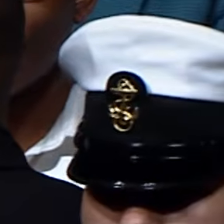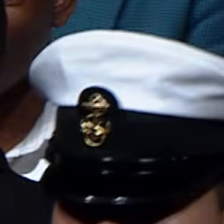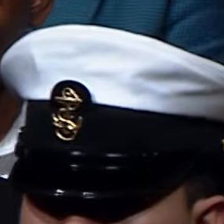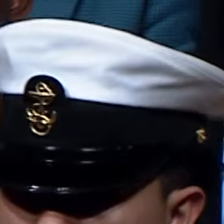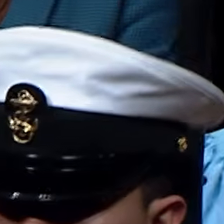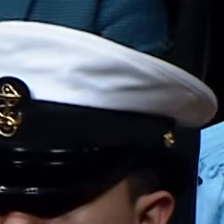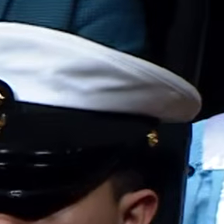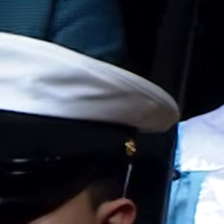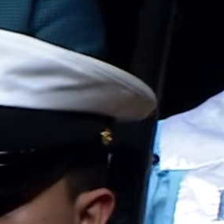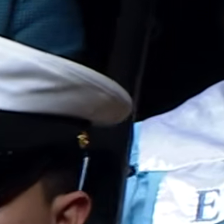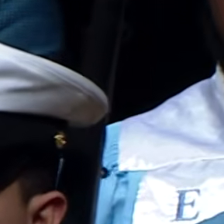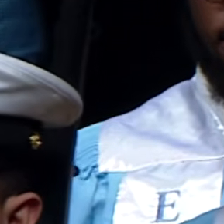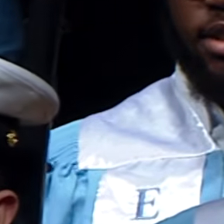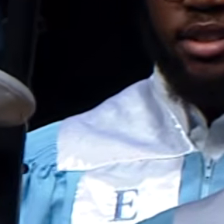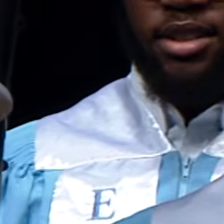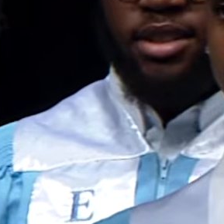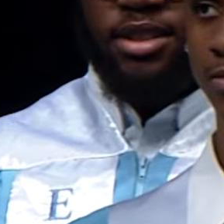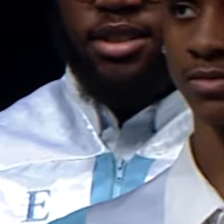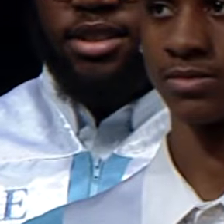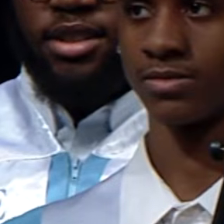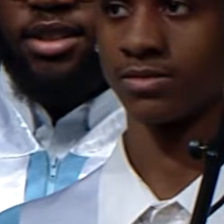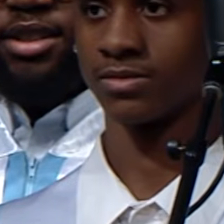Boulevard, hold.